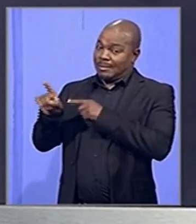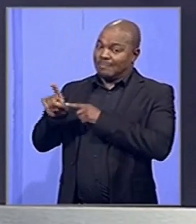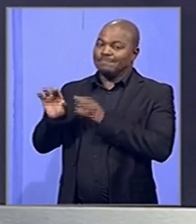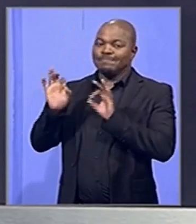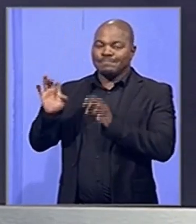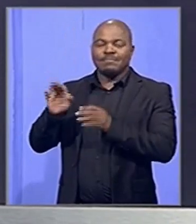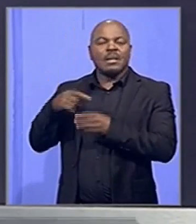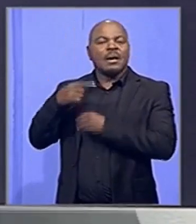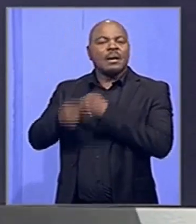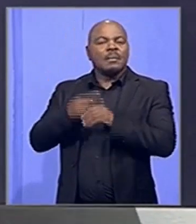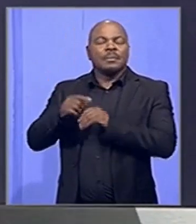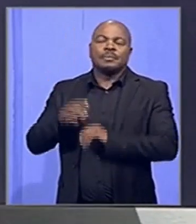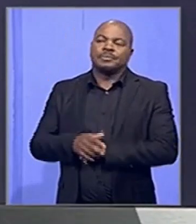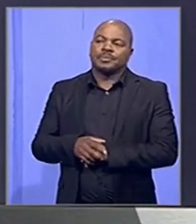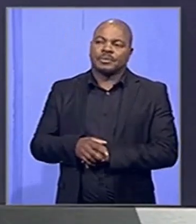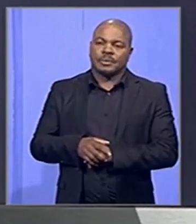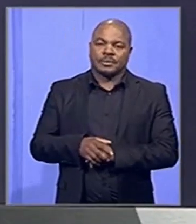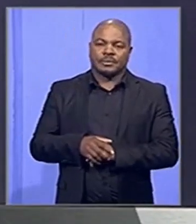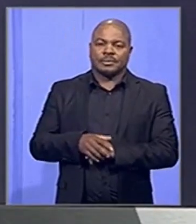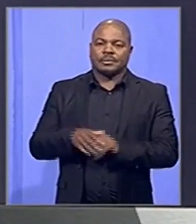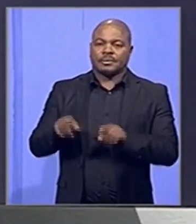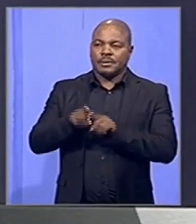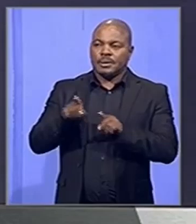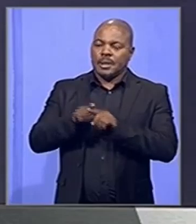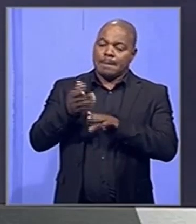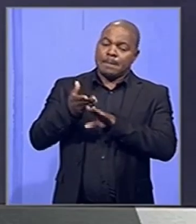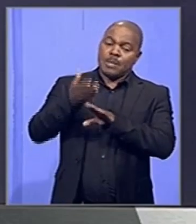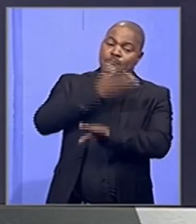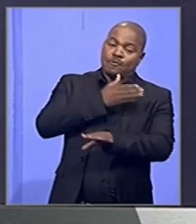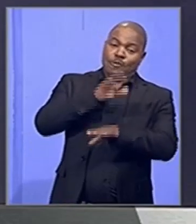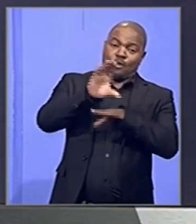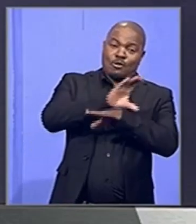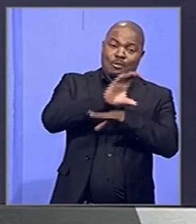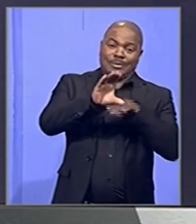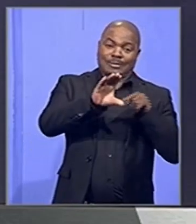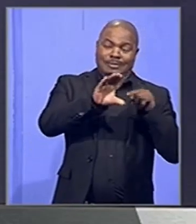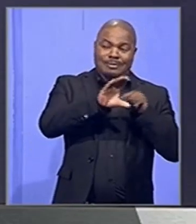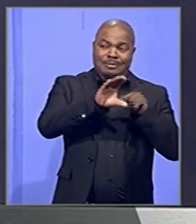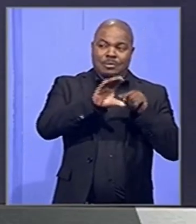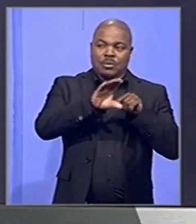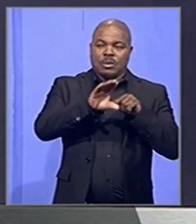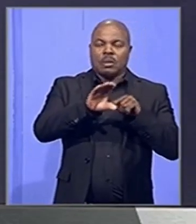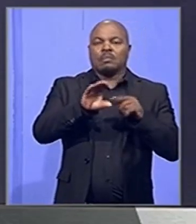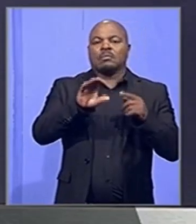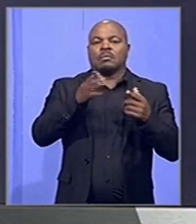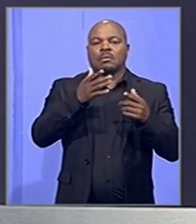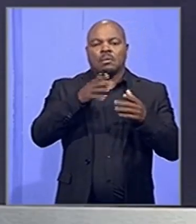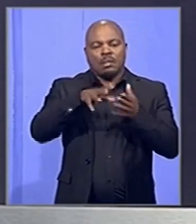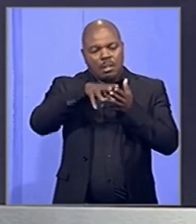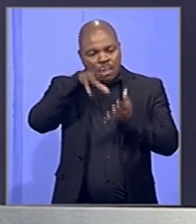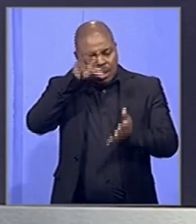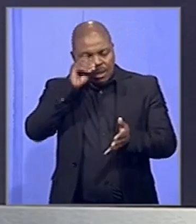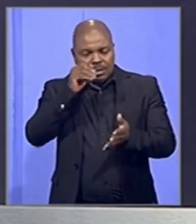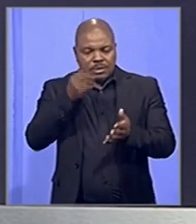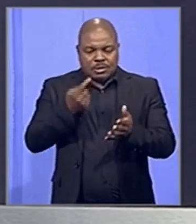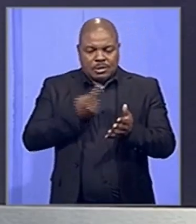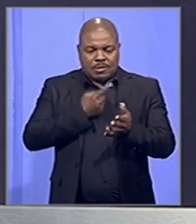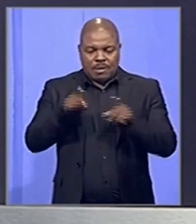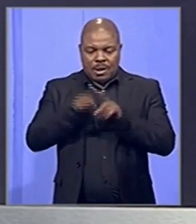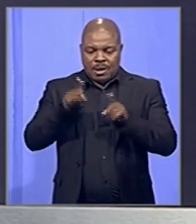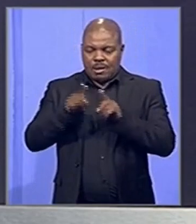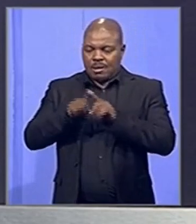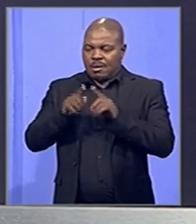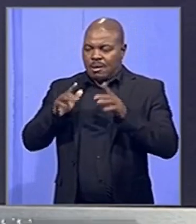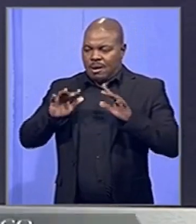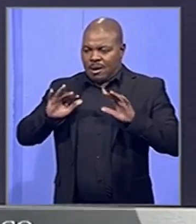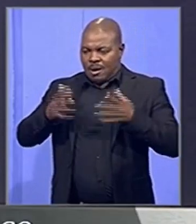dila ka hore pele di computer ne di sa kgone ho ithuta the way rona re